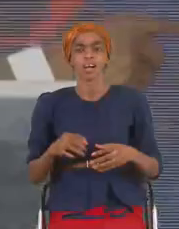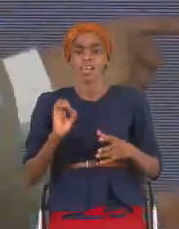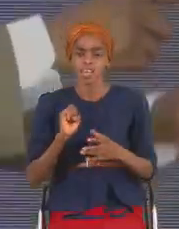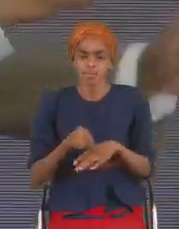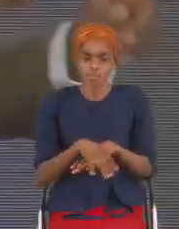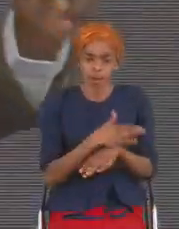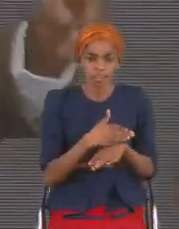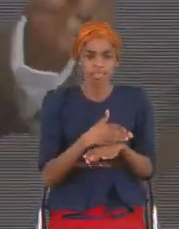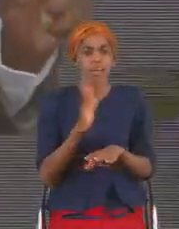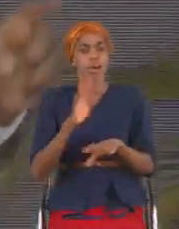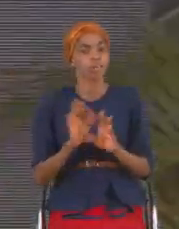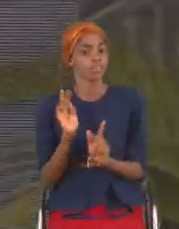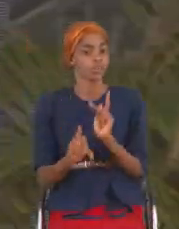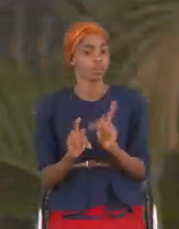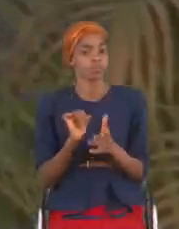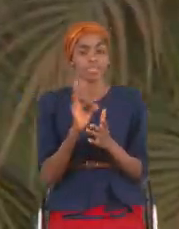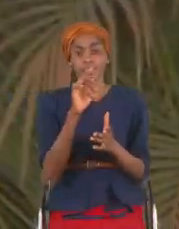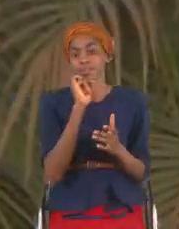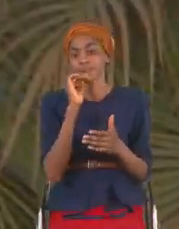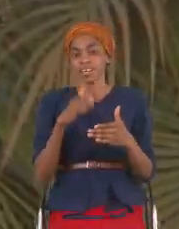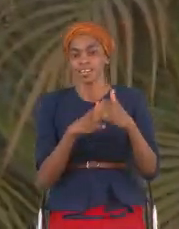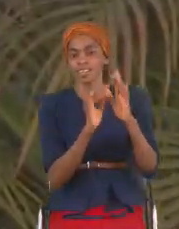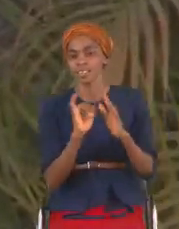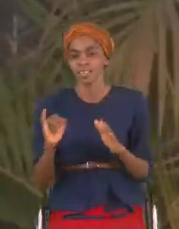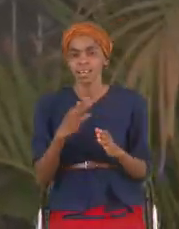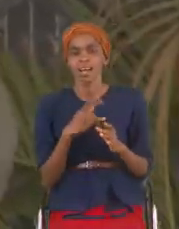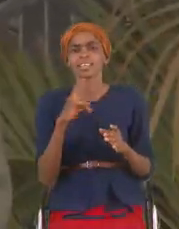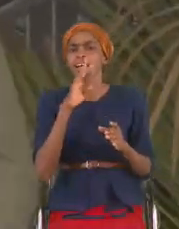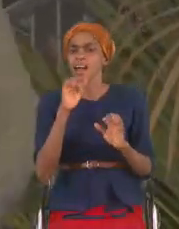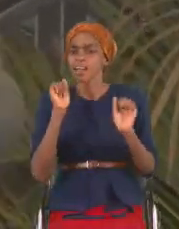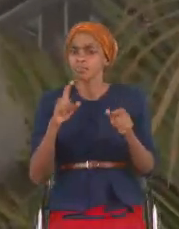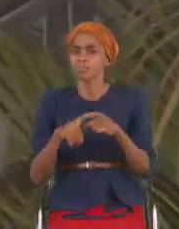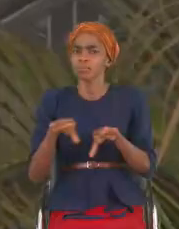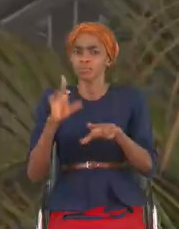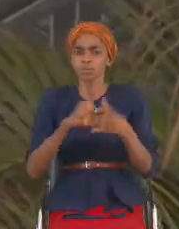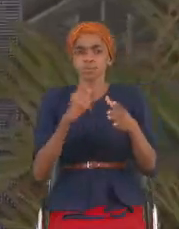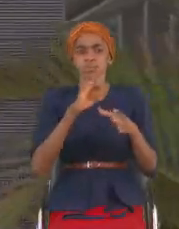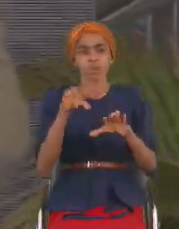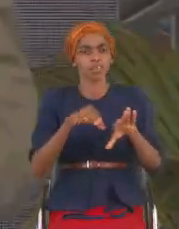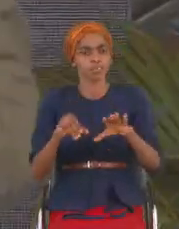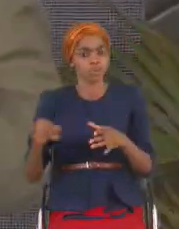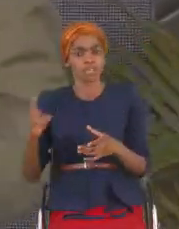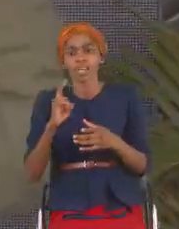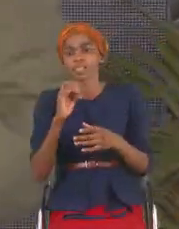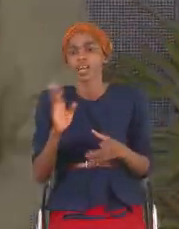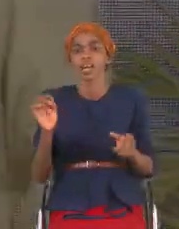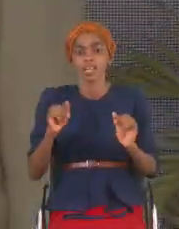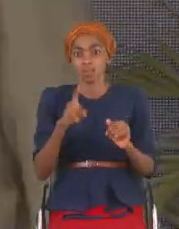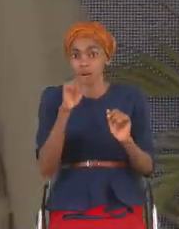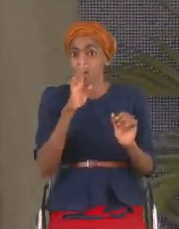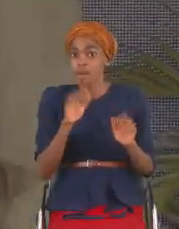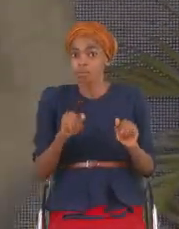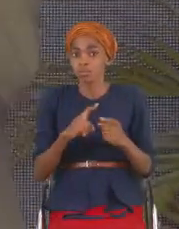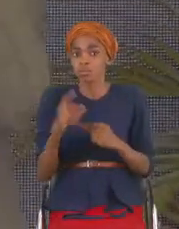impact on the people you are leading, and they're able to do what you're doing, and you're able to sit back and see